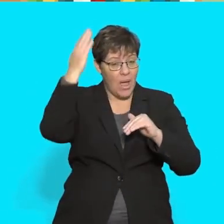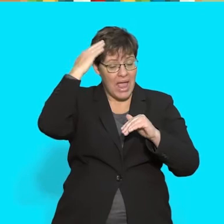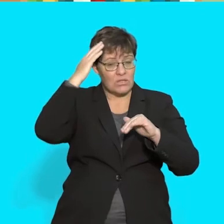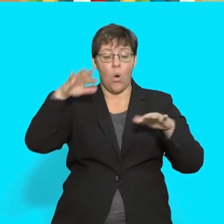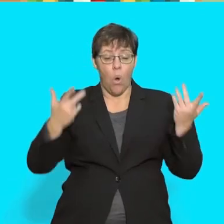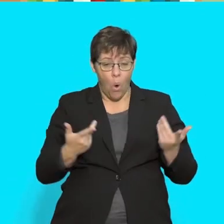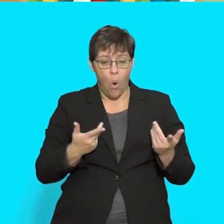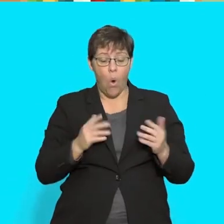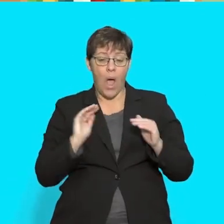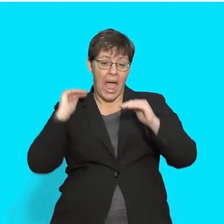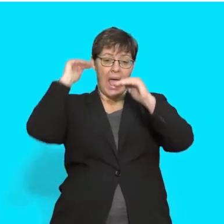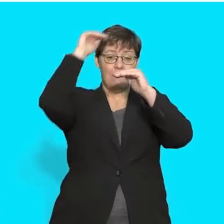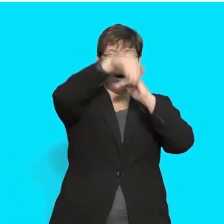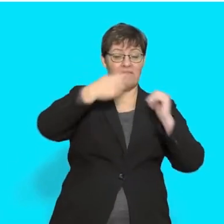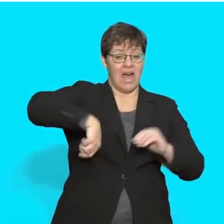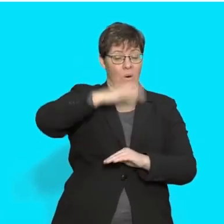above our heads?